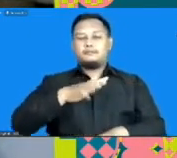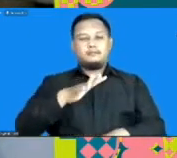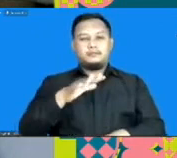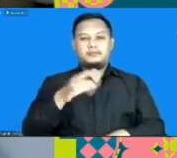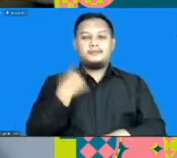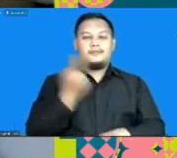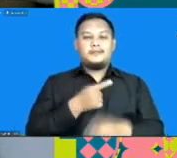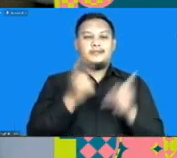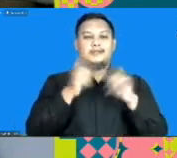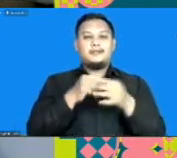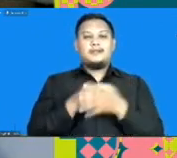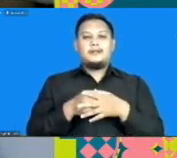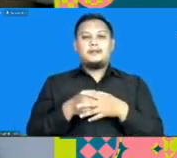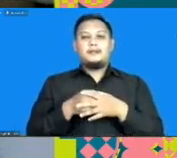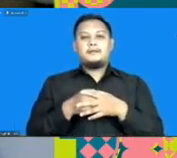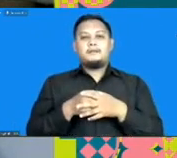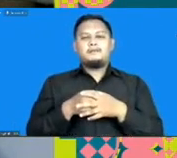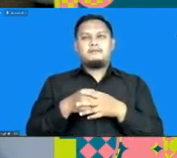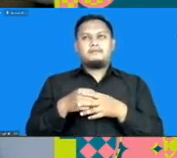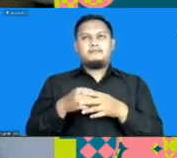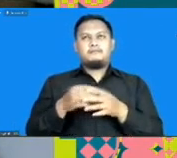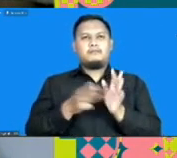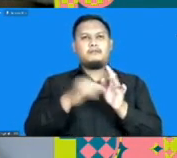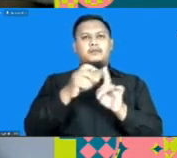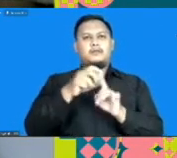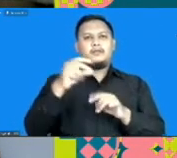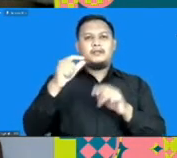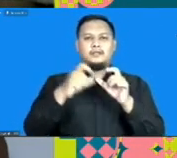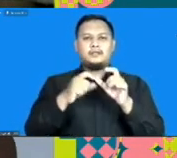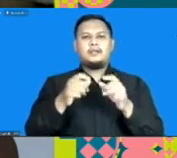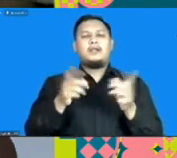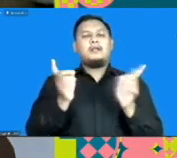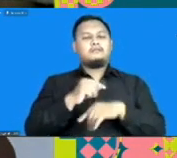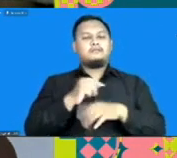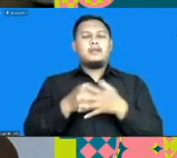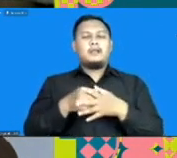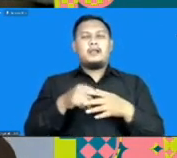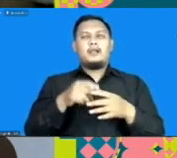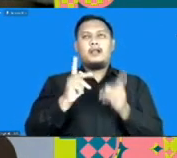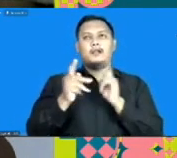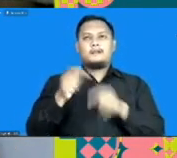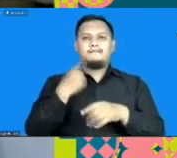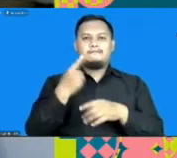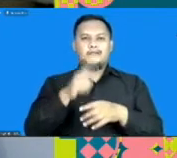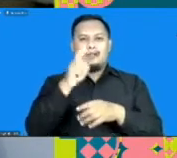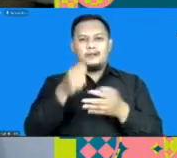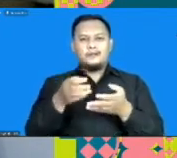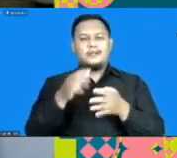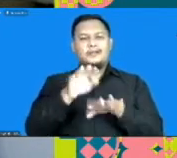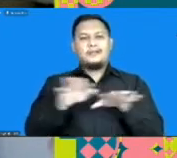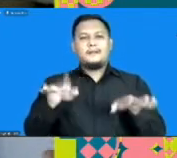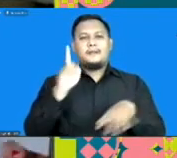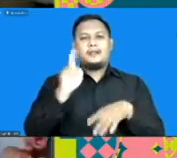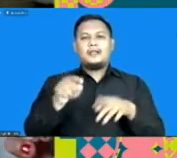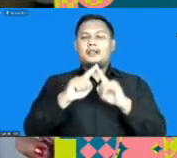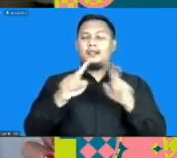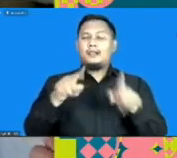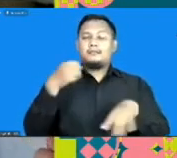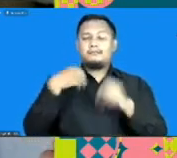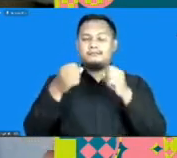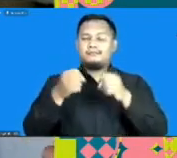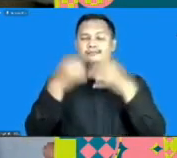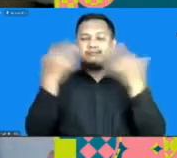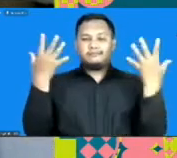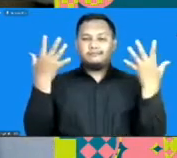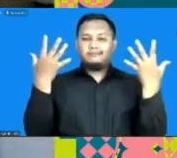corporate, but then we sort of like resort back that there is something missing also at the core. So we shouldn't just rely on systems, you